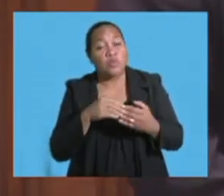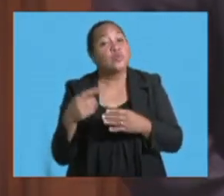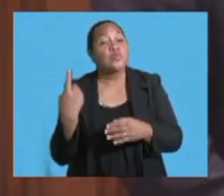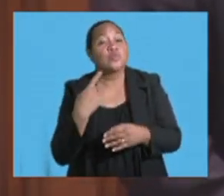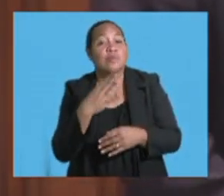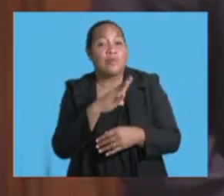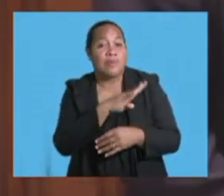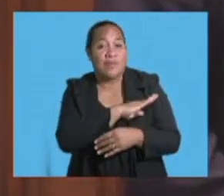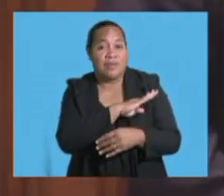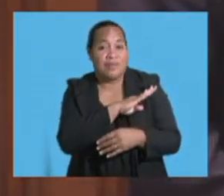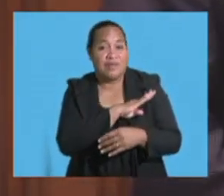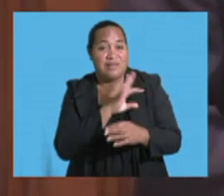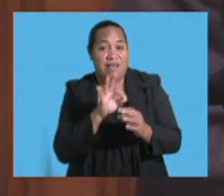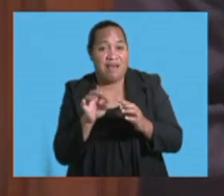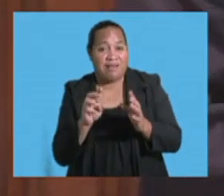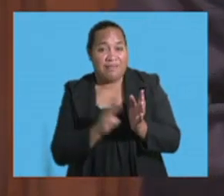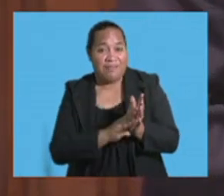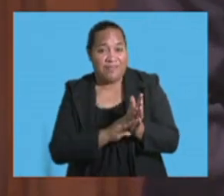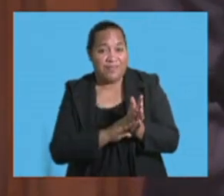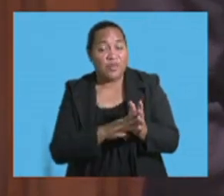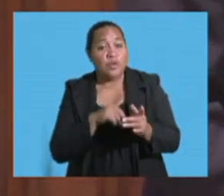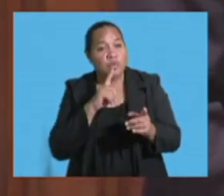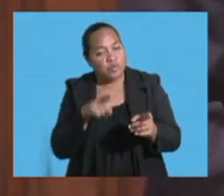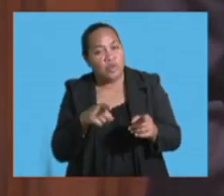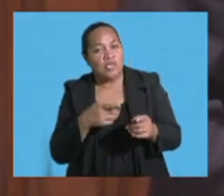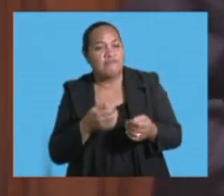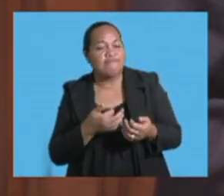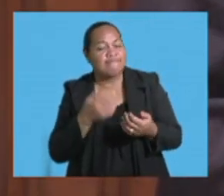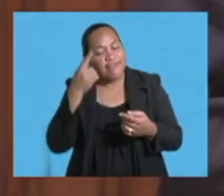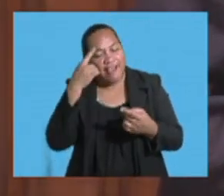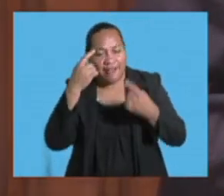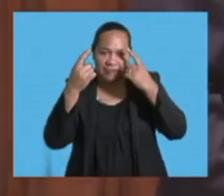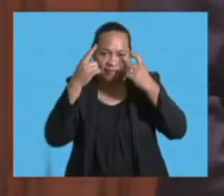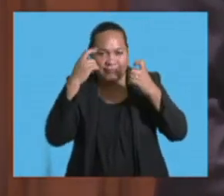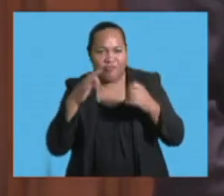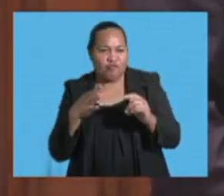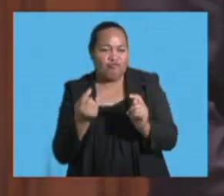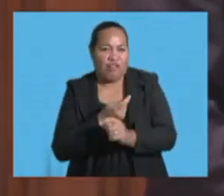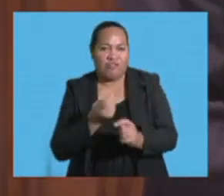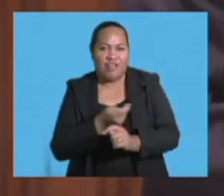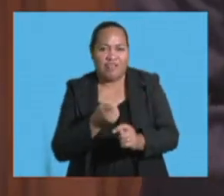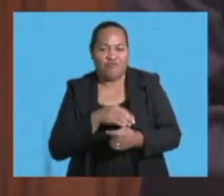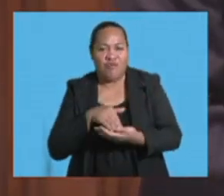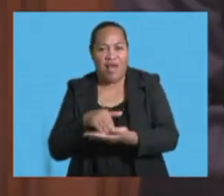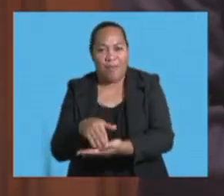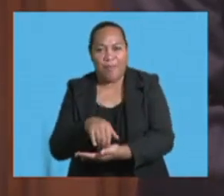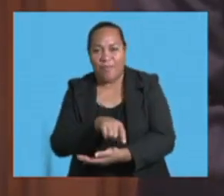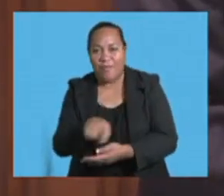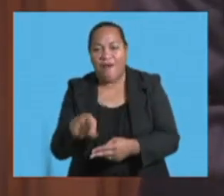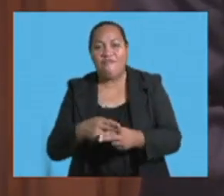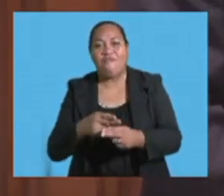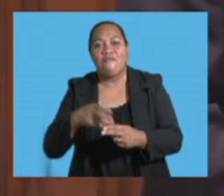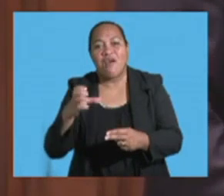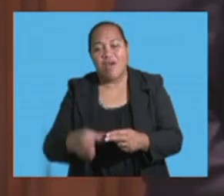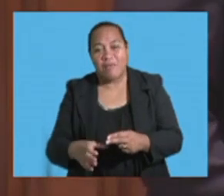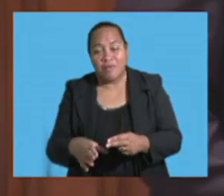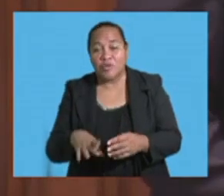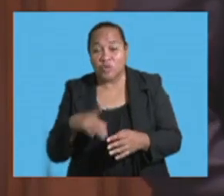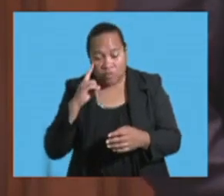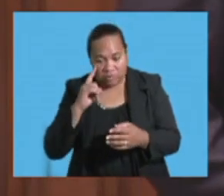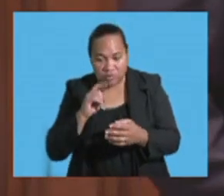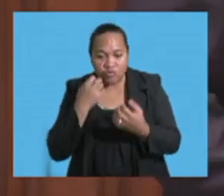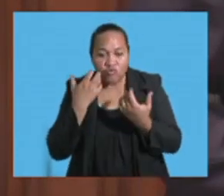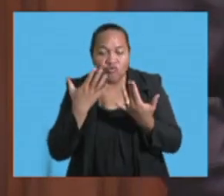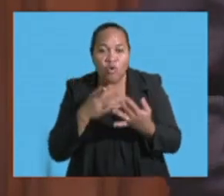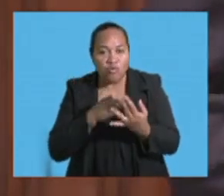Minister, has introduced several reforms to help our farmers. A number of these initiatives are shown in this